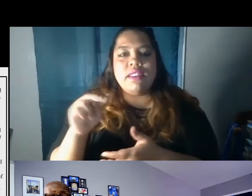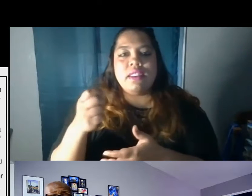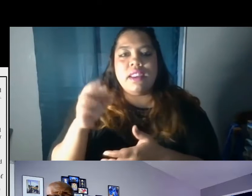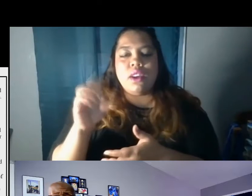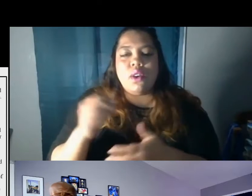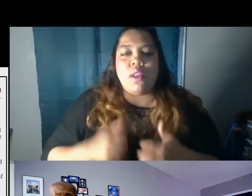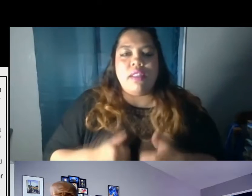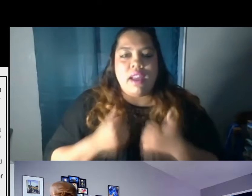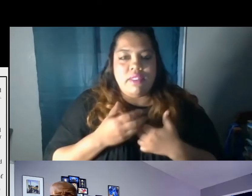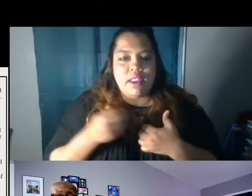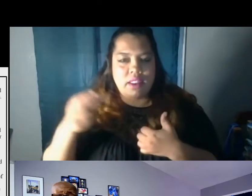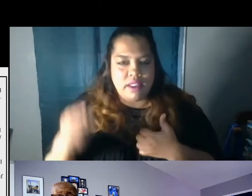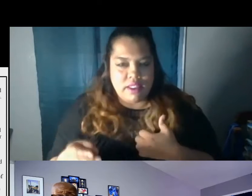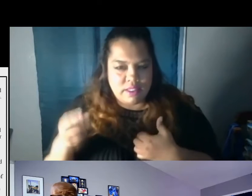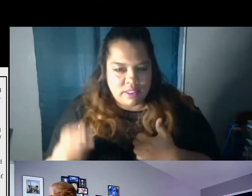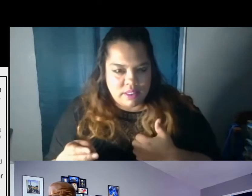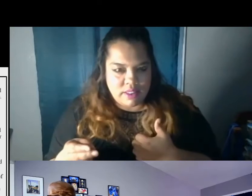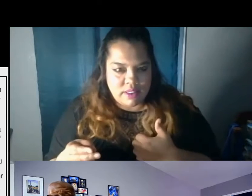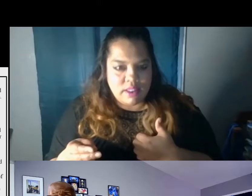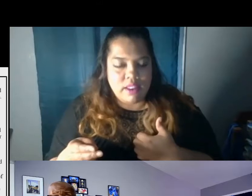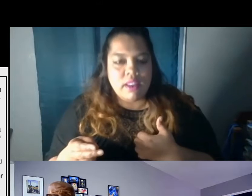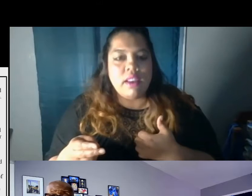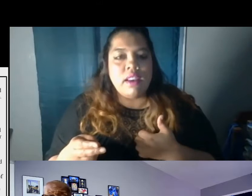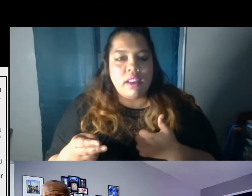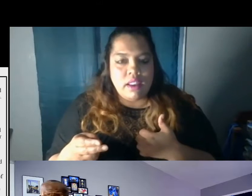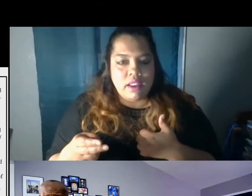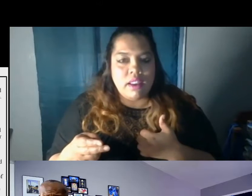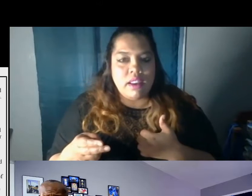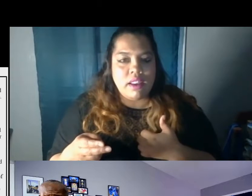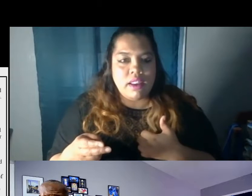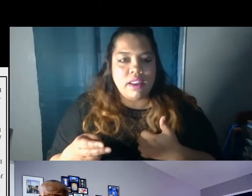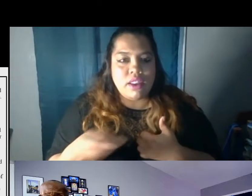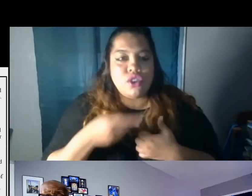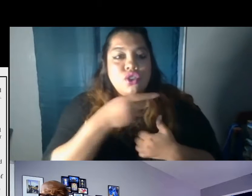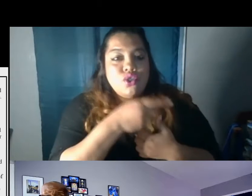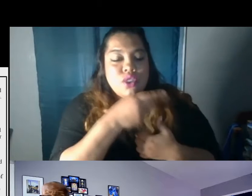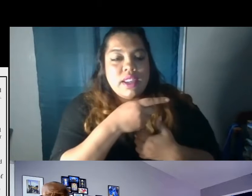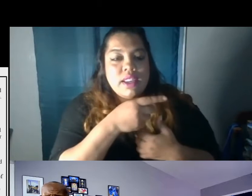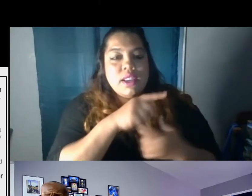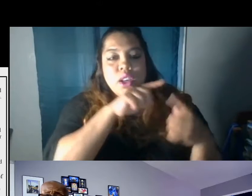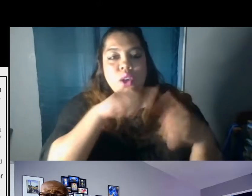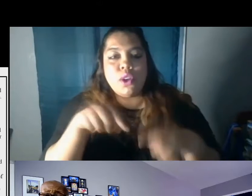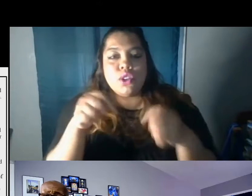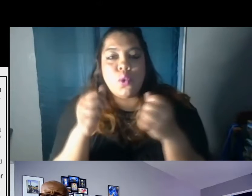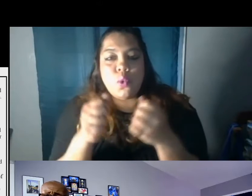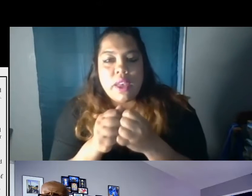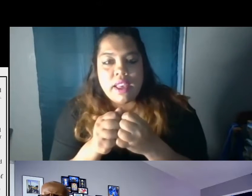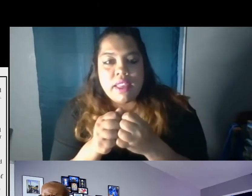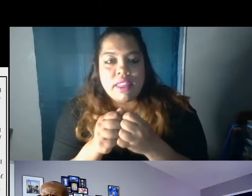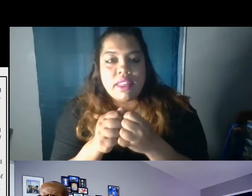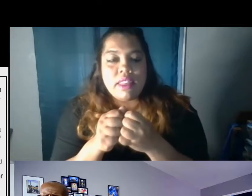She appeared with Carter G. Woodson and